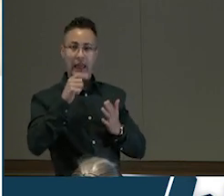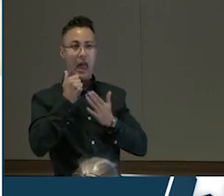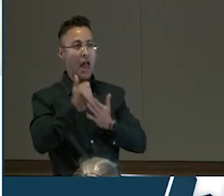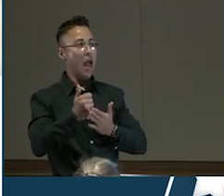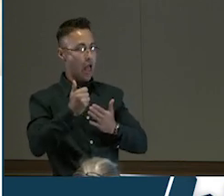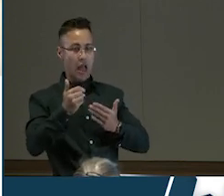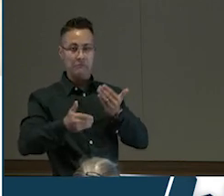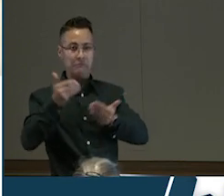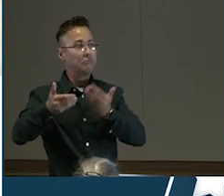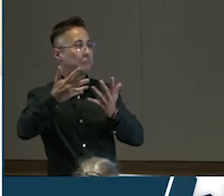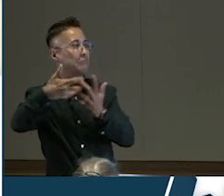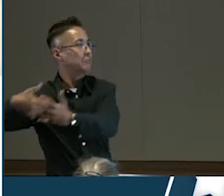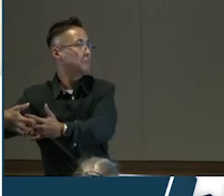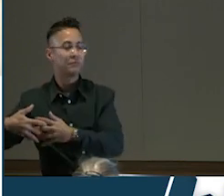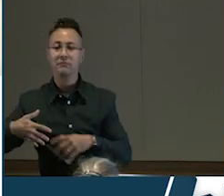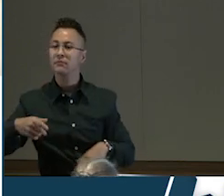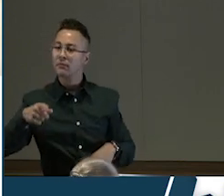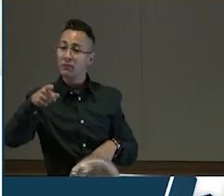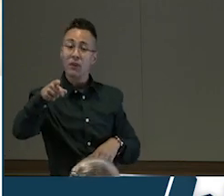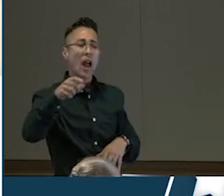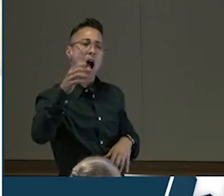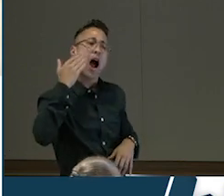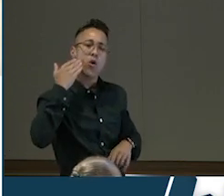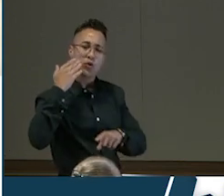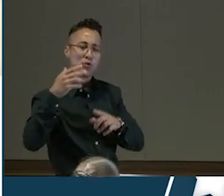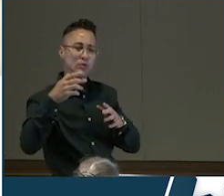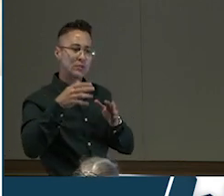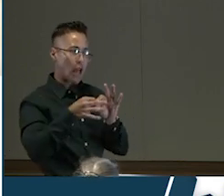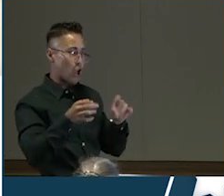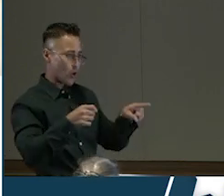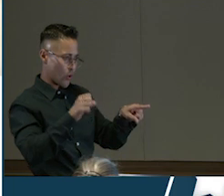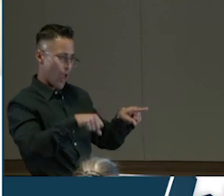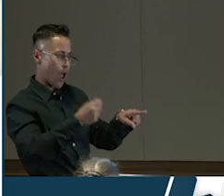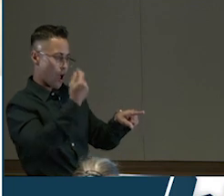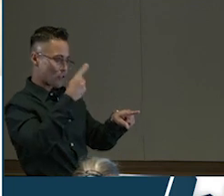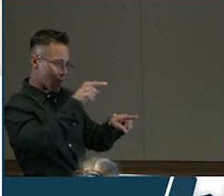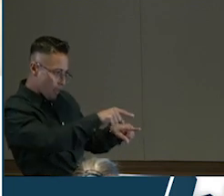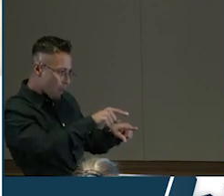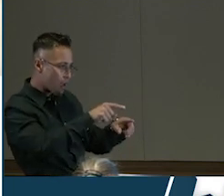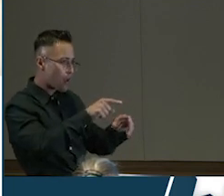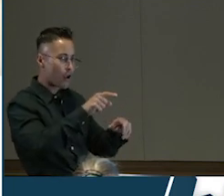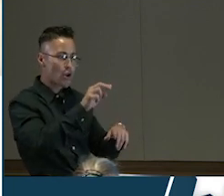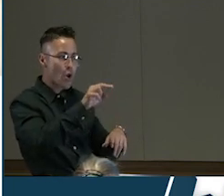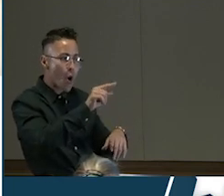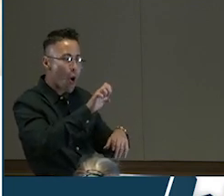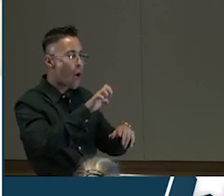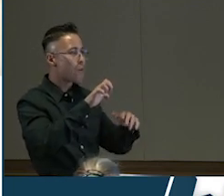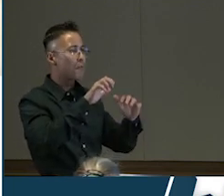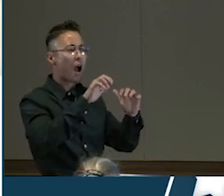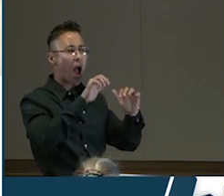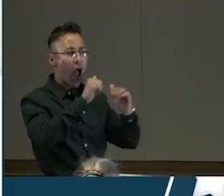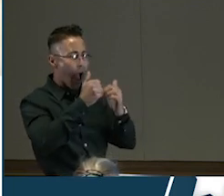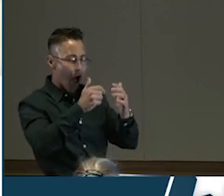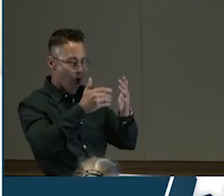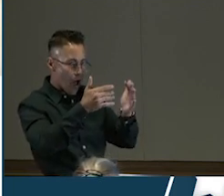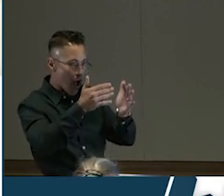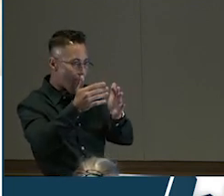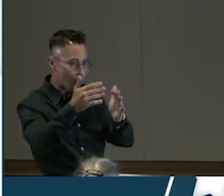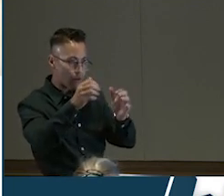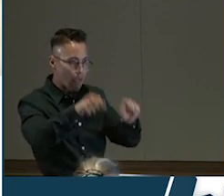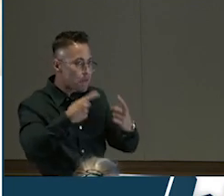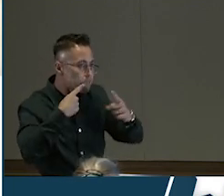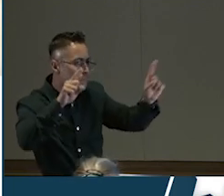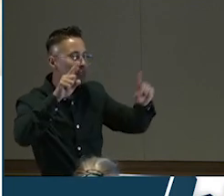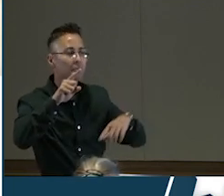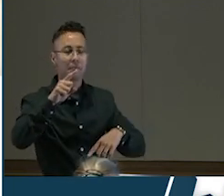unfortunately, versus, to your point, you can understand a note. What are we going to do with it? How are we executing it and making sure that a year later it wasn't